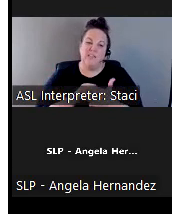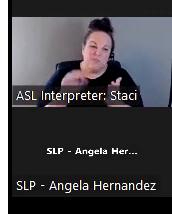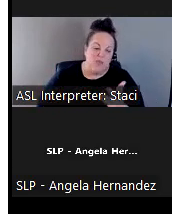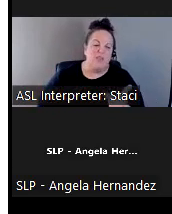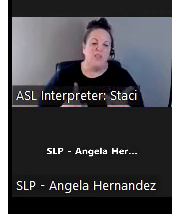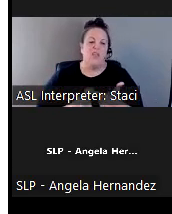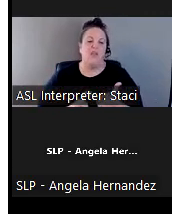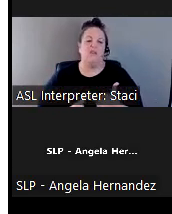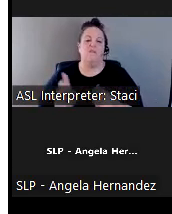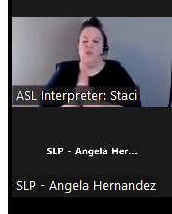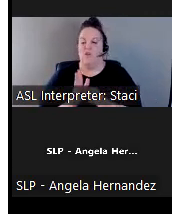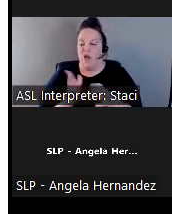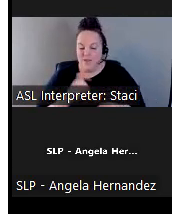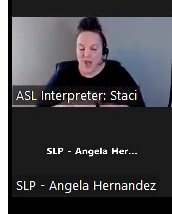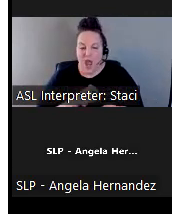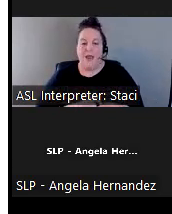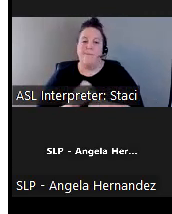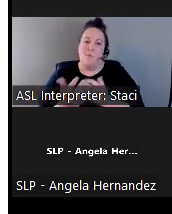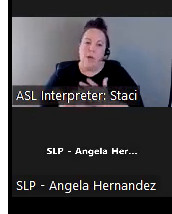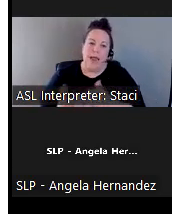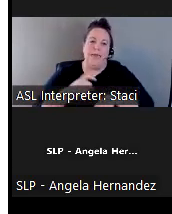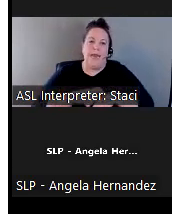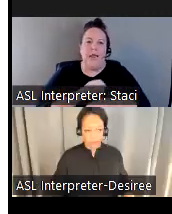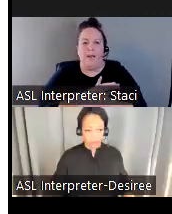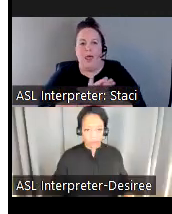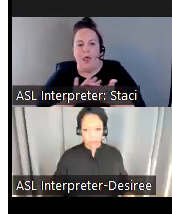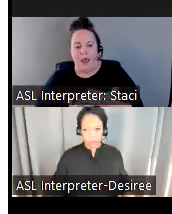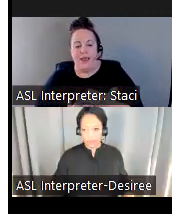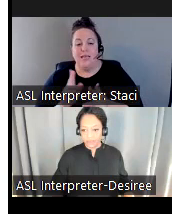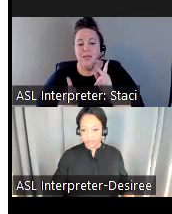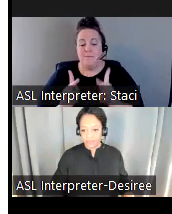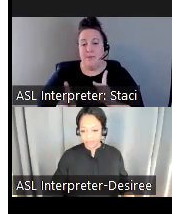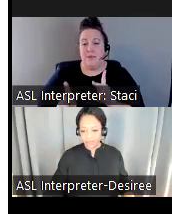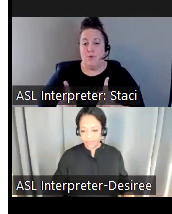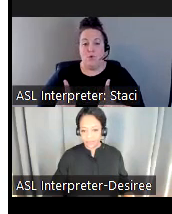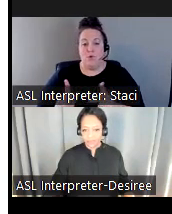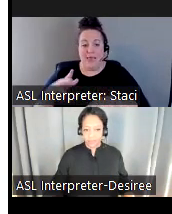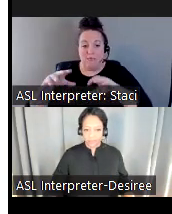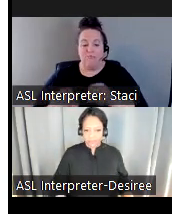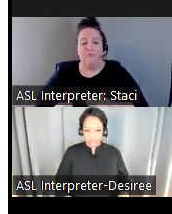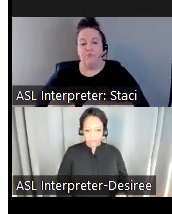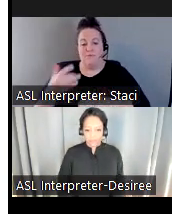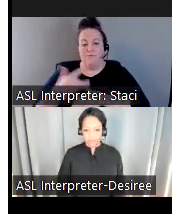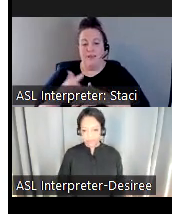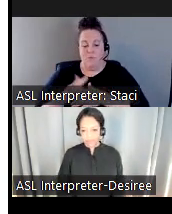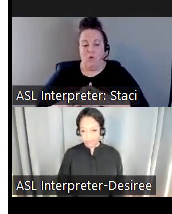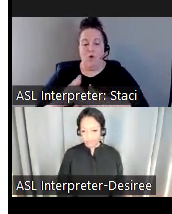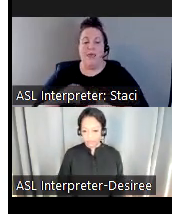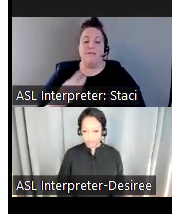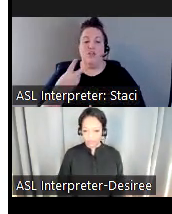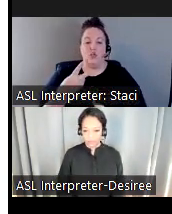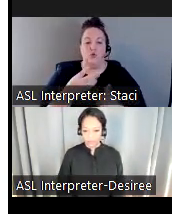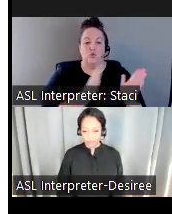time consuming, there can be waits. And so we want to make sure that the people that get those slots actually need them. So we have a 2-stage